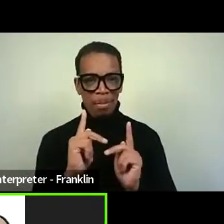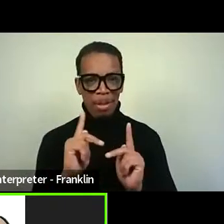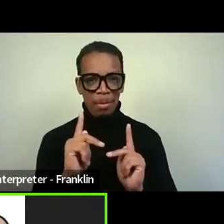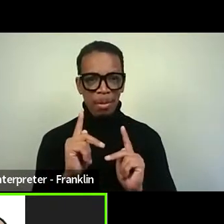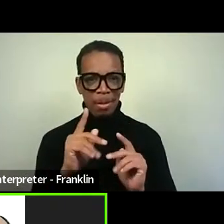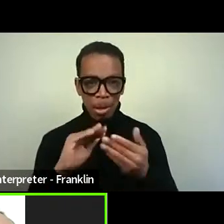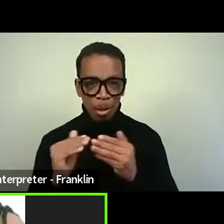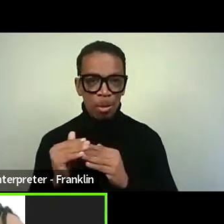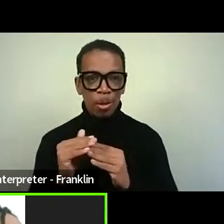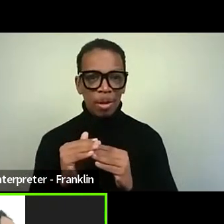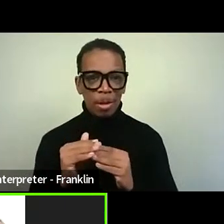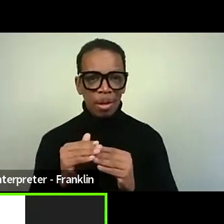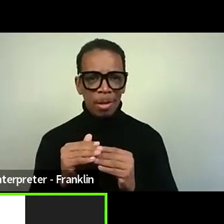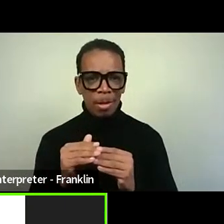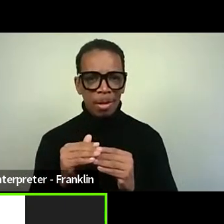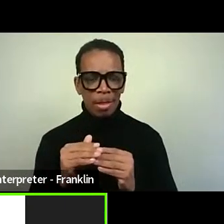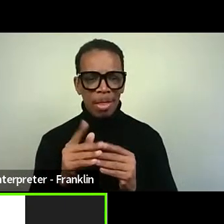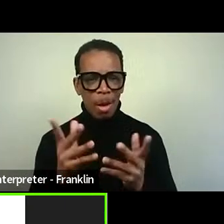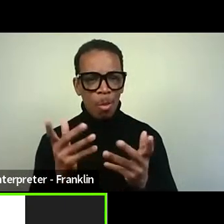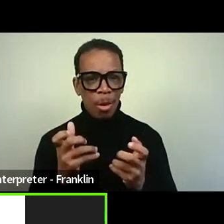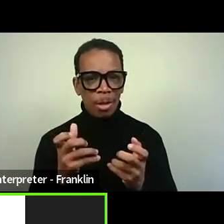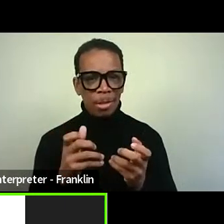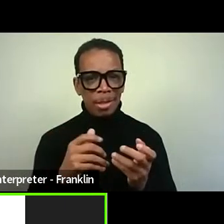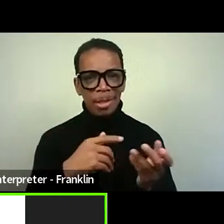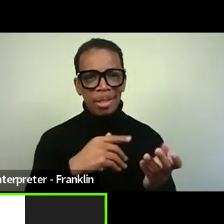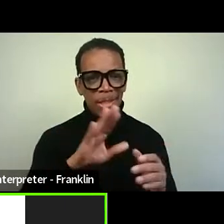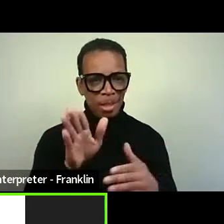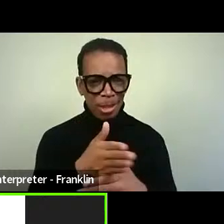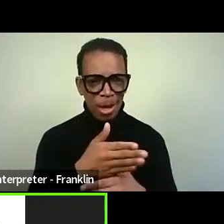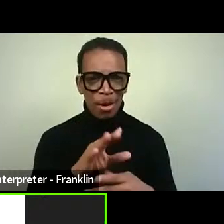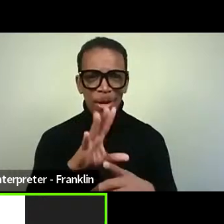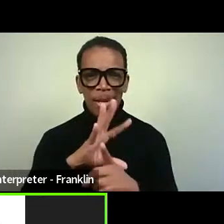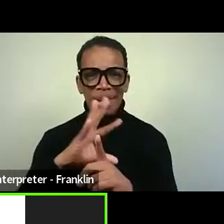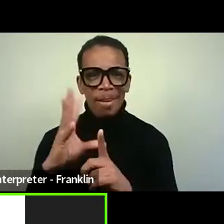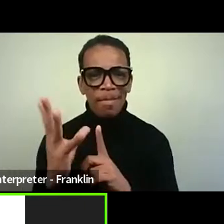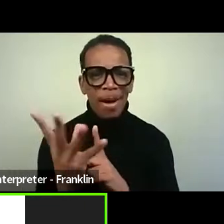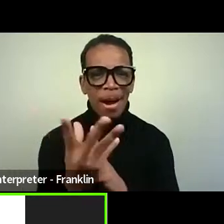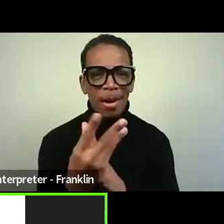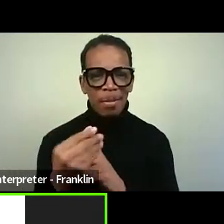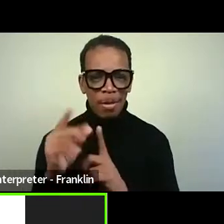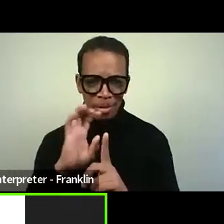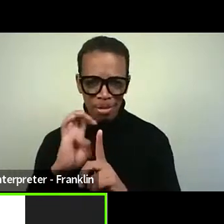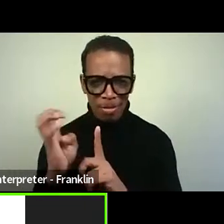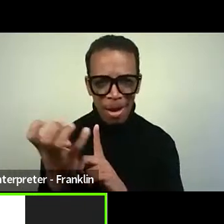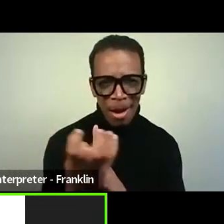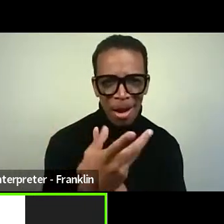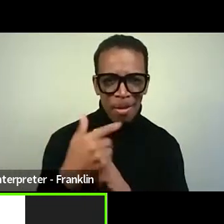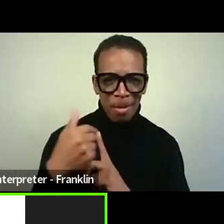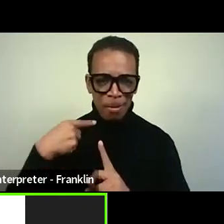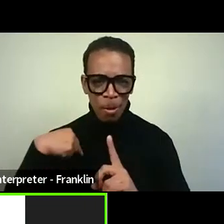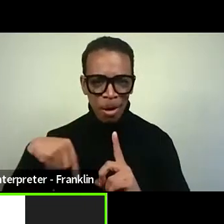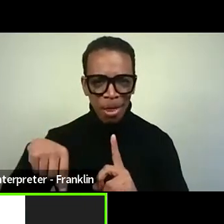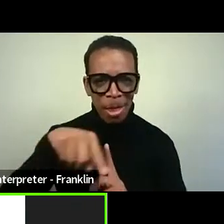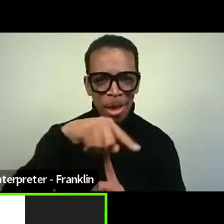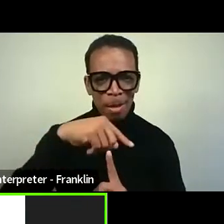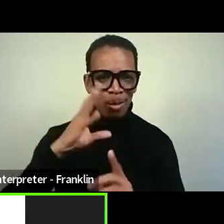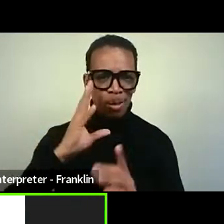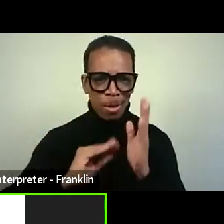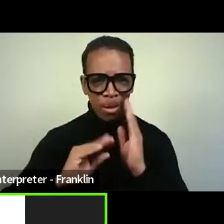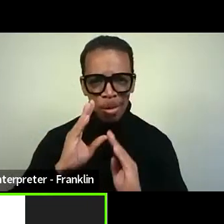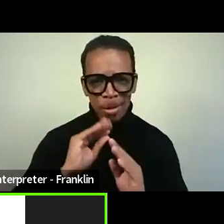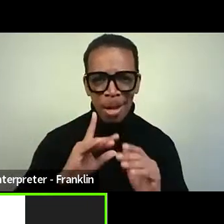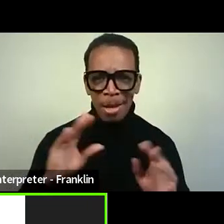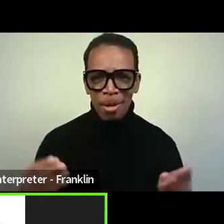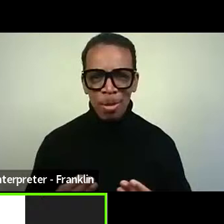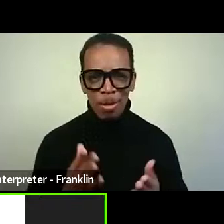were invested in facilitating an environment for them to not only talk about the things that they're going through, but also be able to inspire